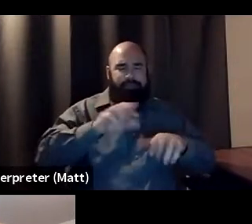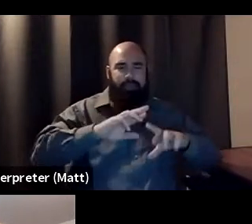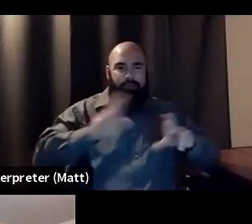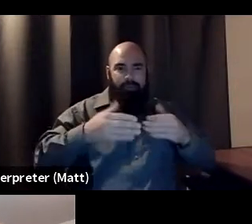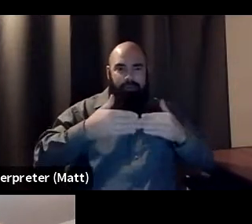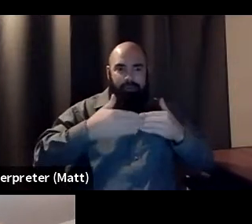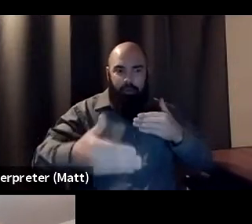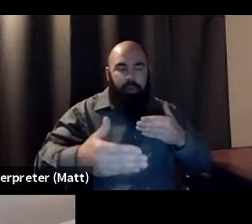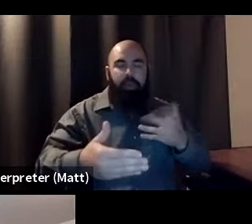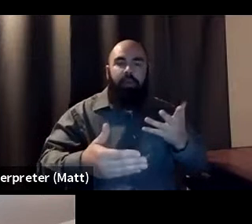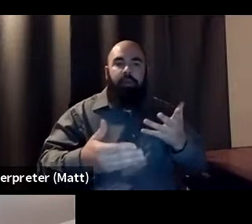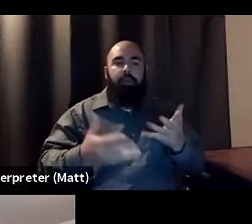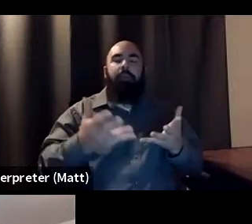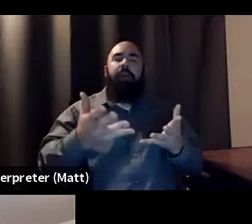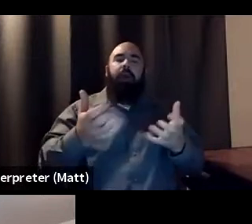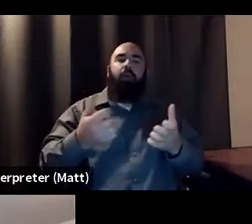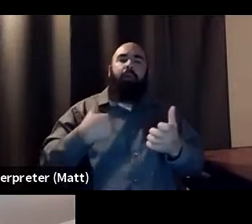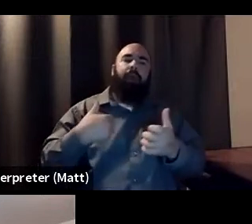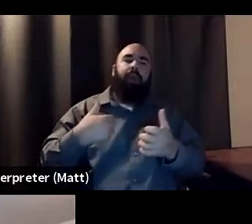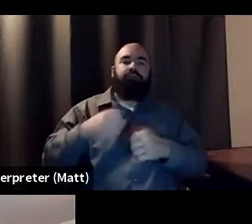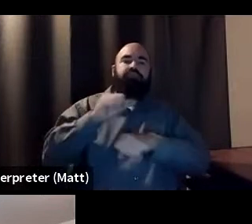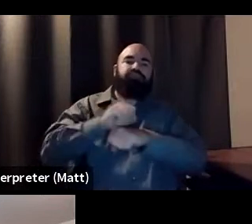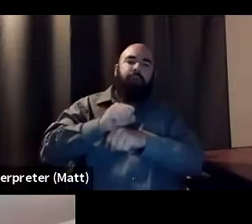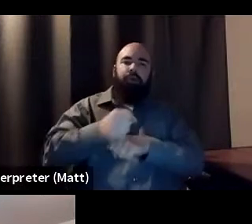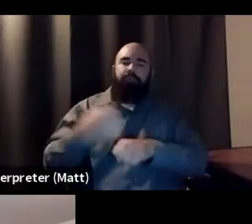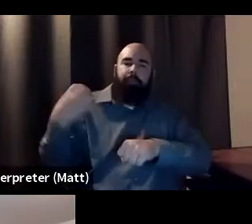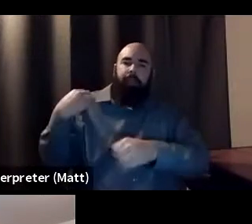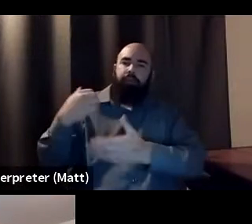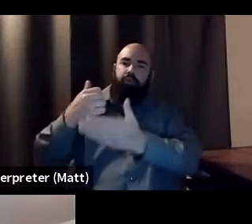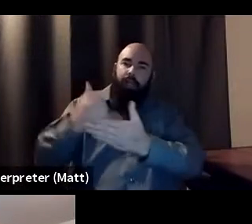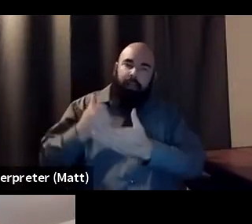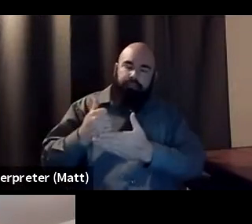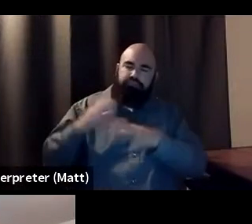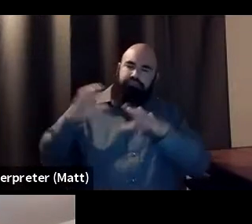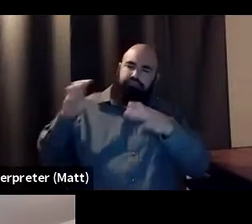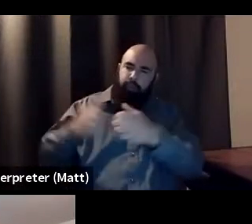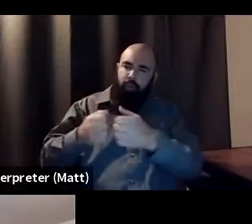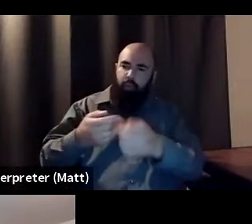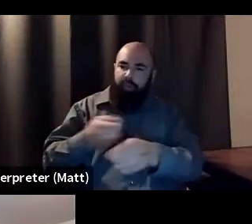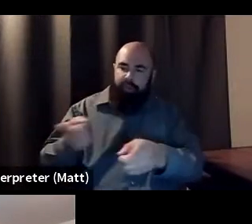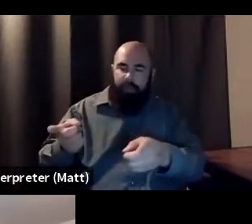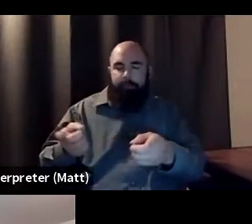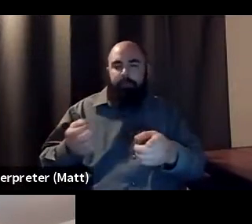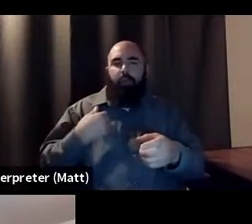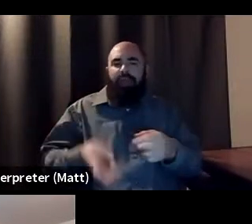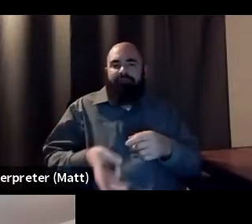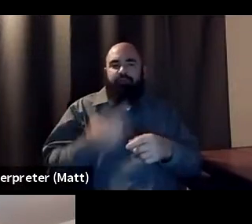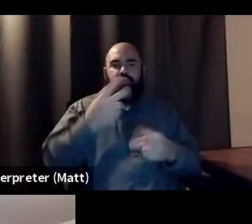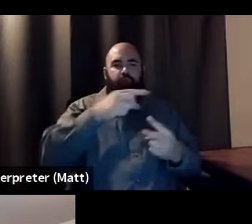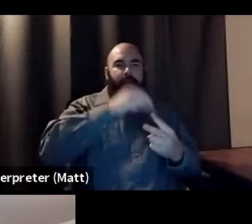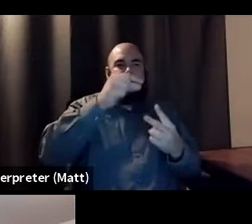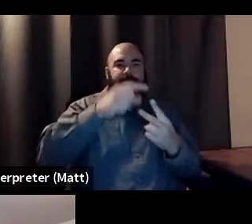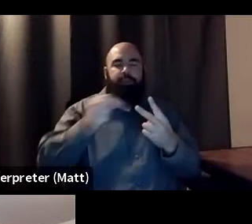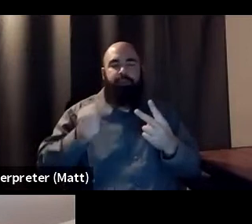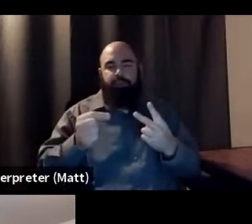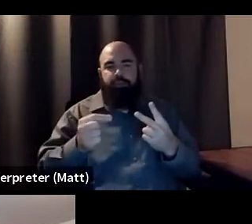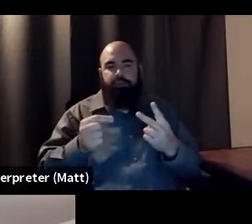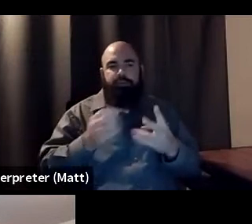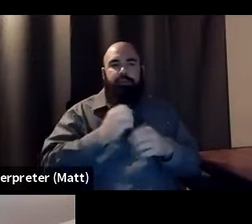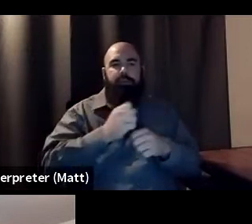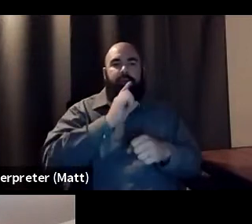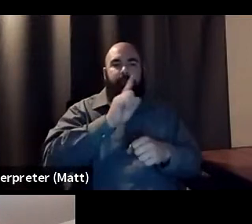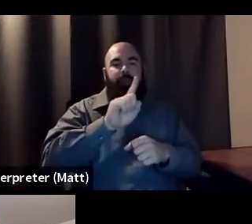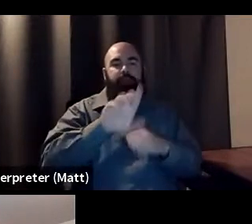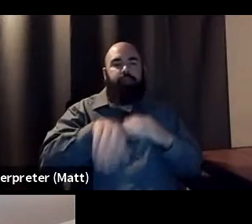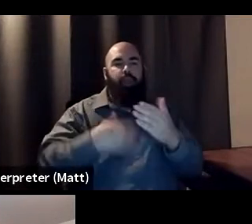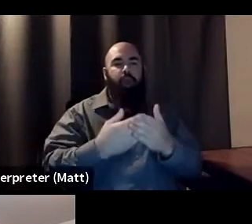rather their employer be involved in the process and register on their behalf. And so there's kind of two avenues to make sure that no one in our critical infrastructure